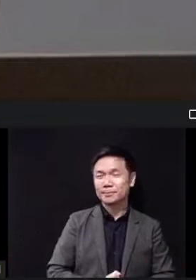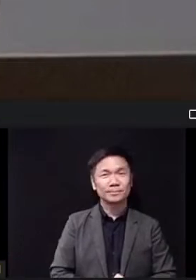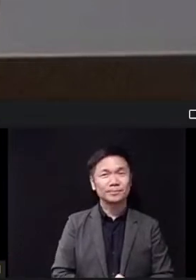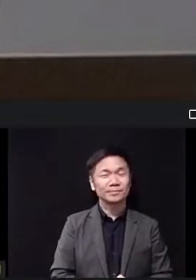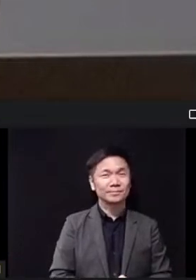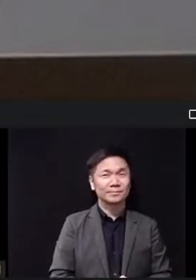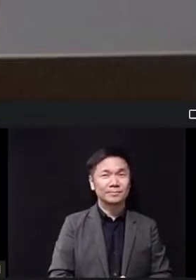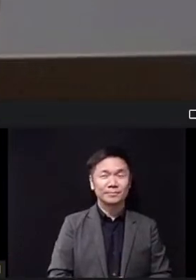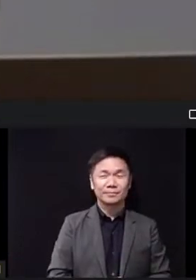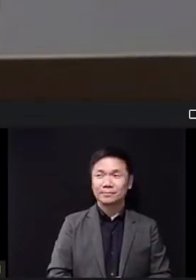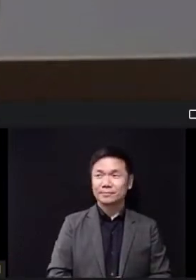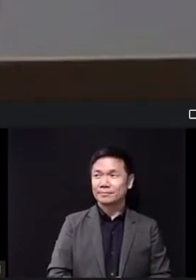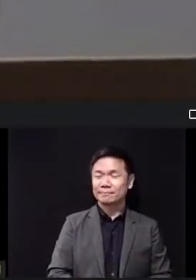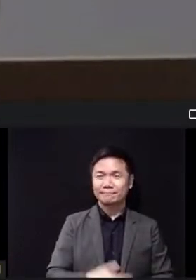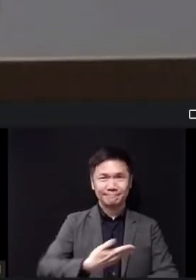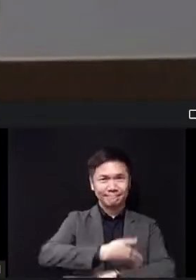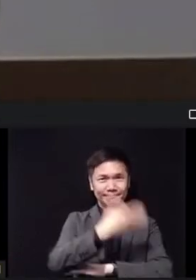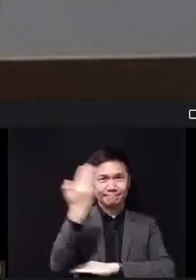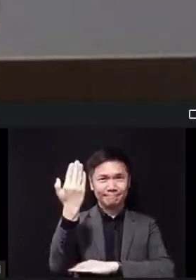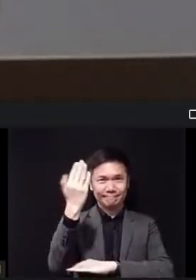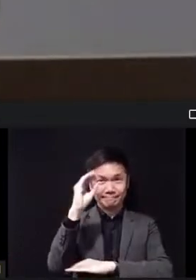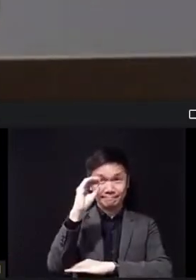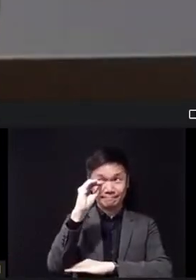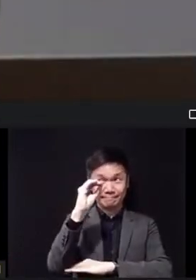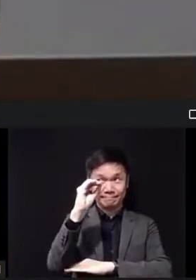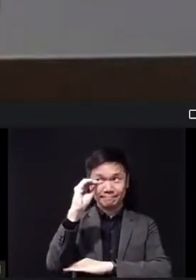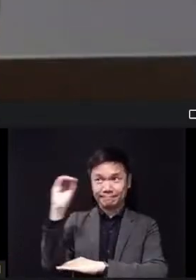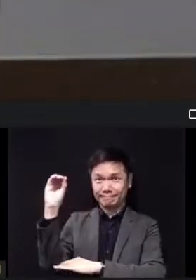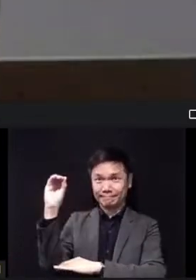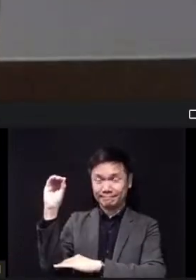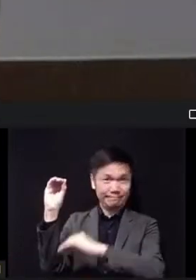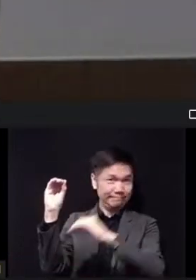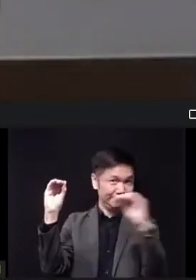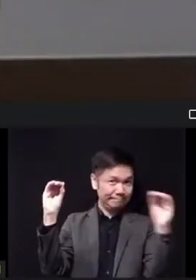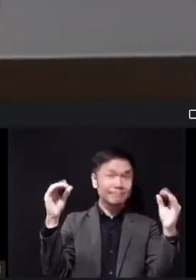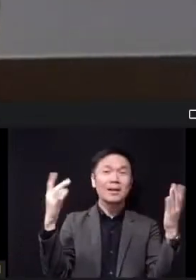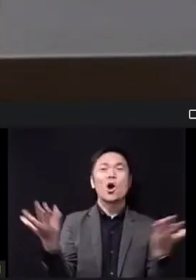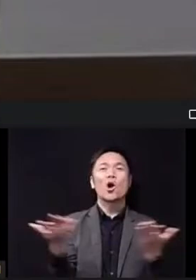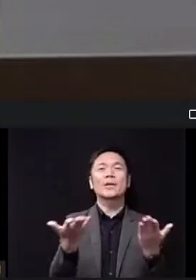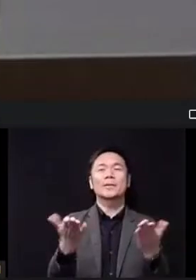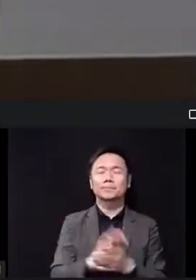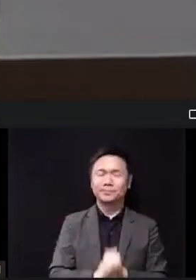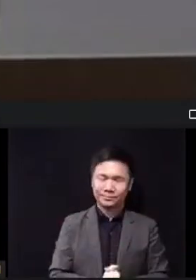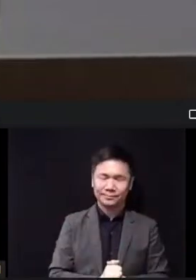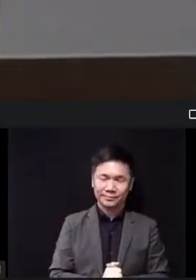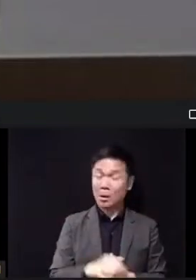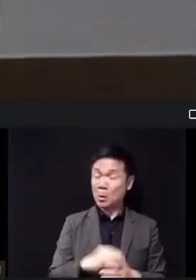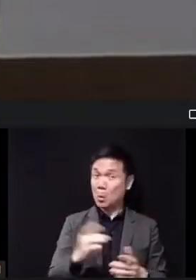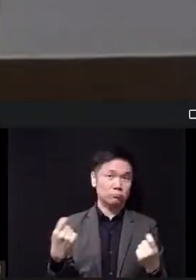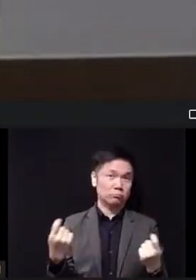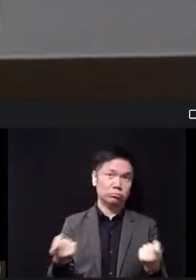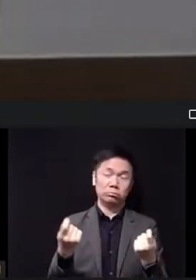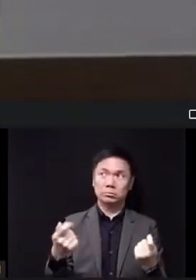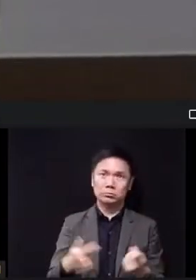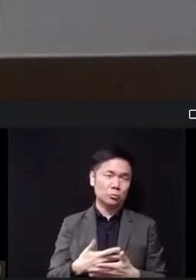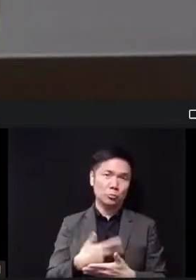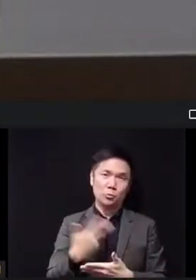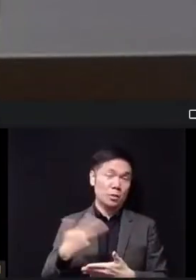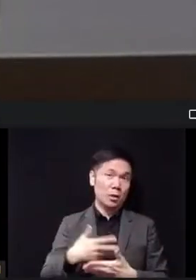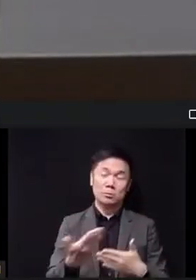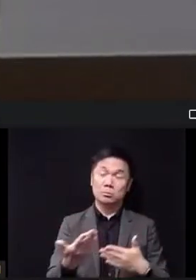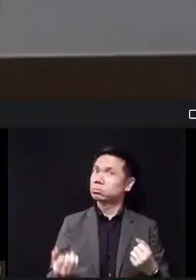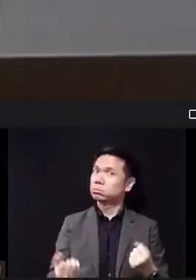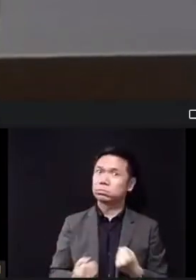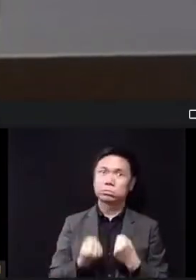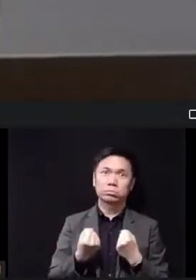I see no flag raised. So, Excellencies, distinguished delegates, we have made history these past 3 days.